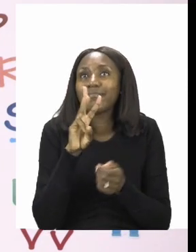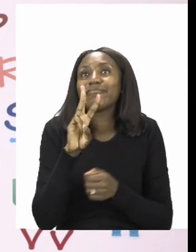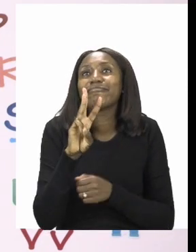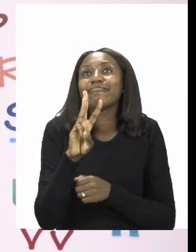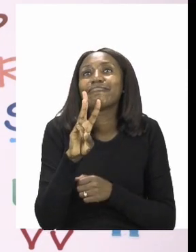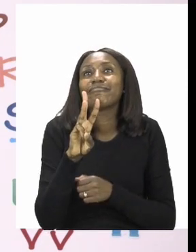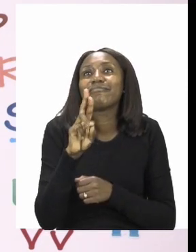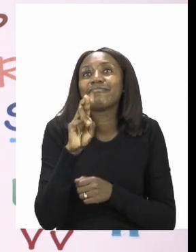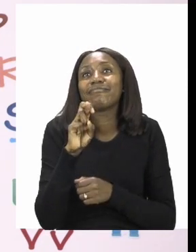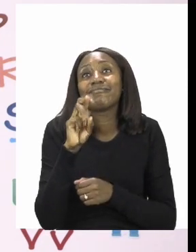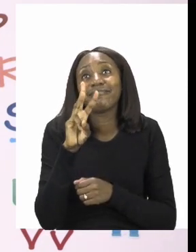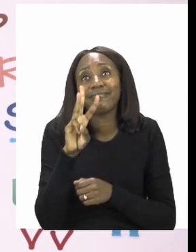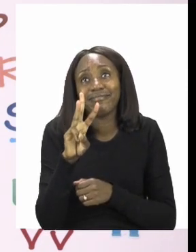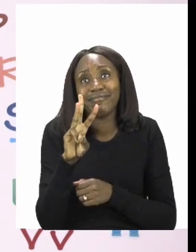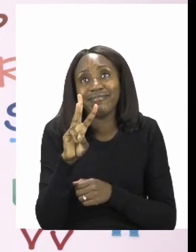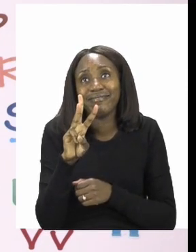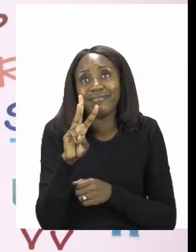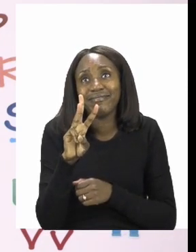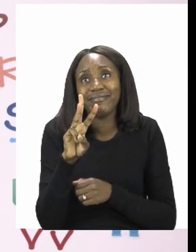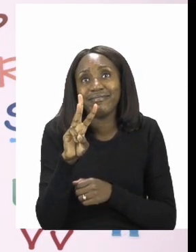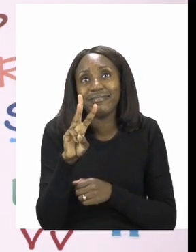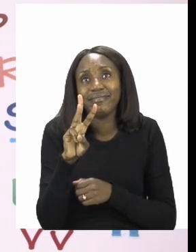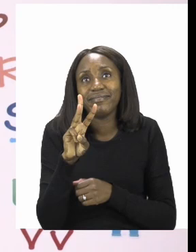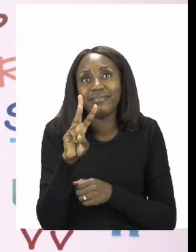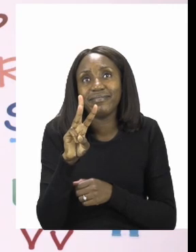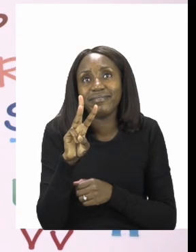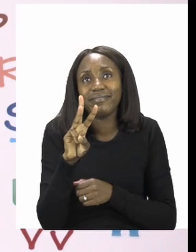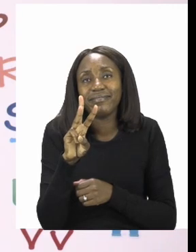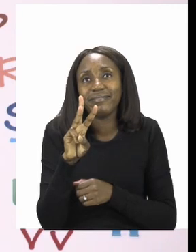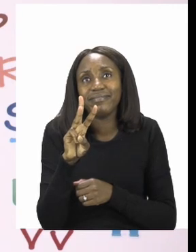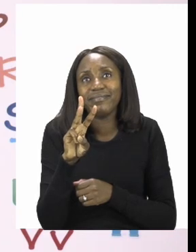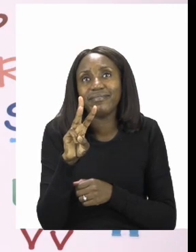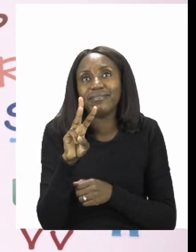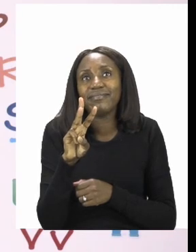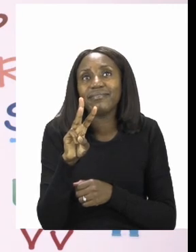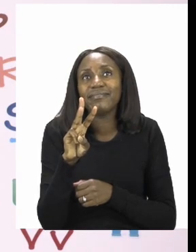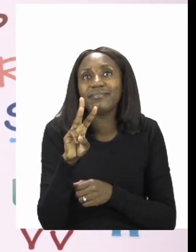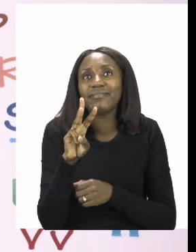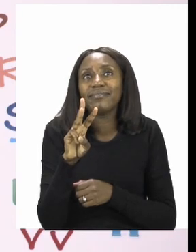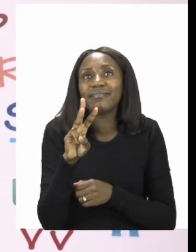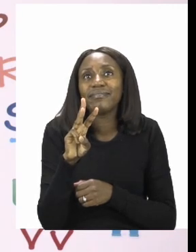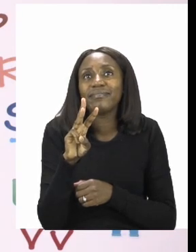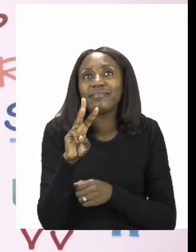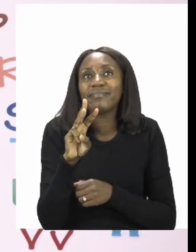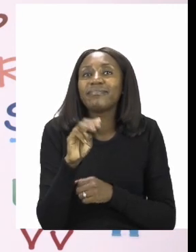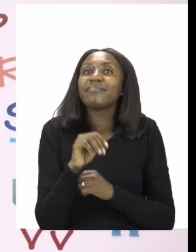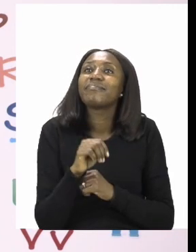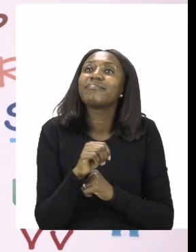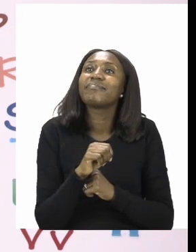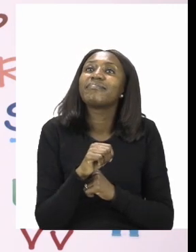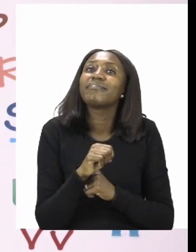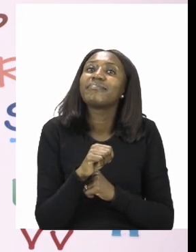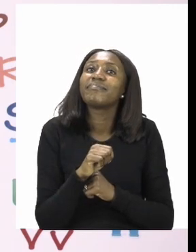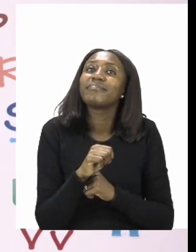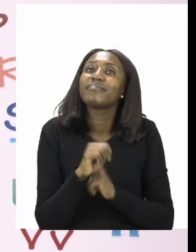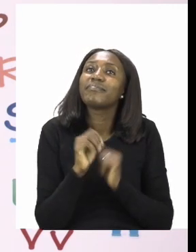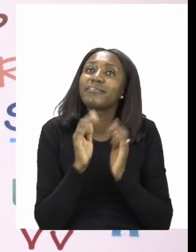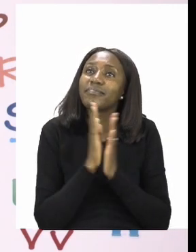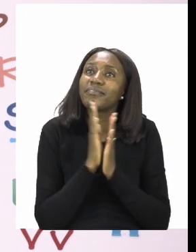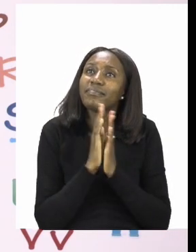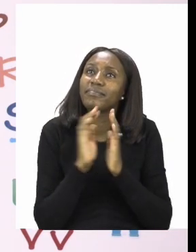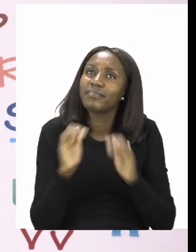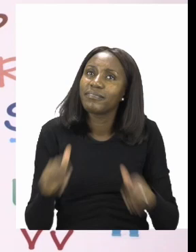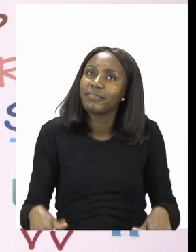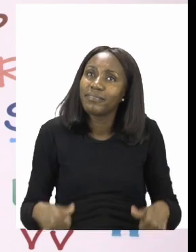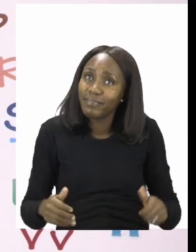3 Namibian dollar coins. 1, 2, 3. So make sure, boys and girls, that your sum